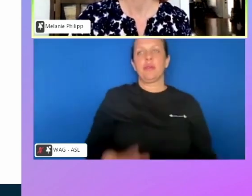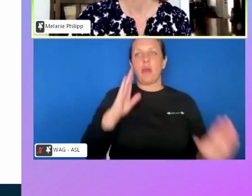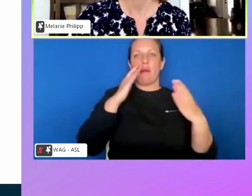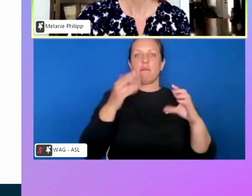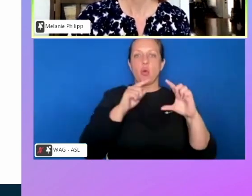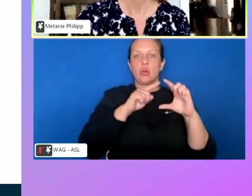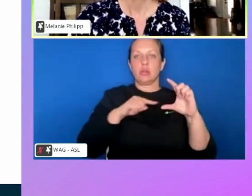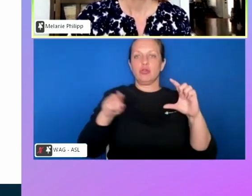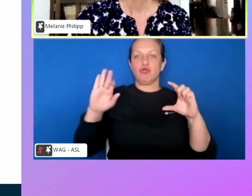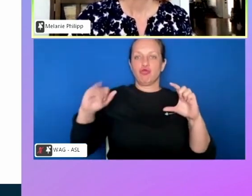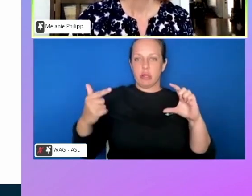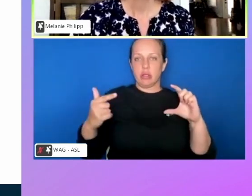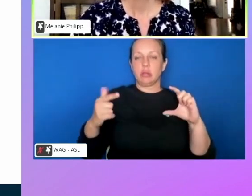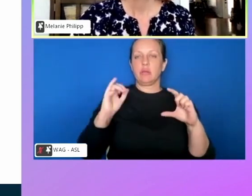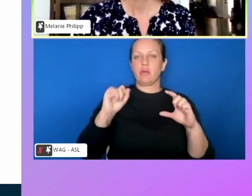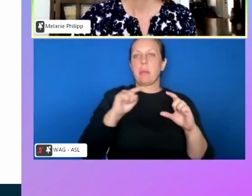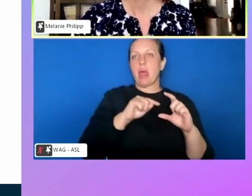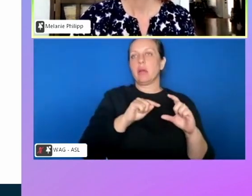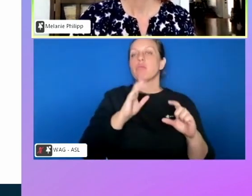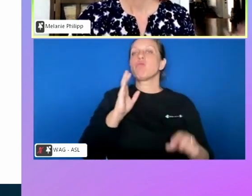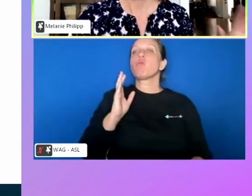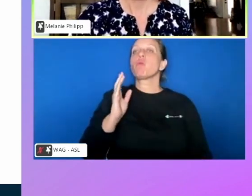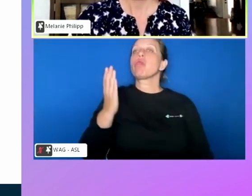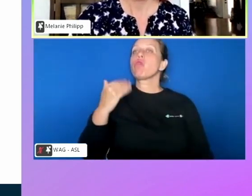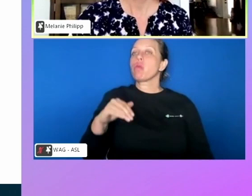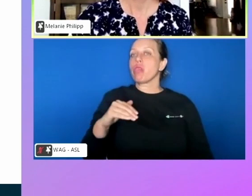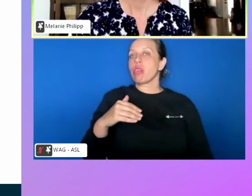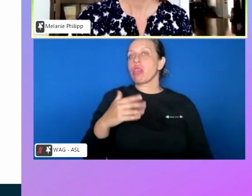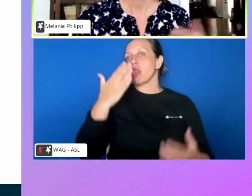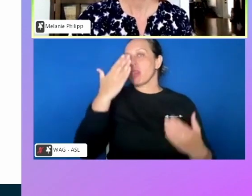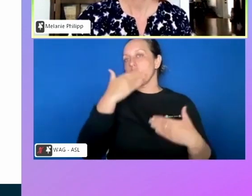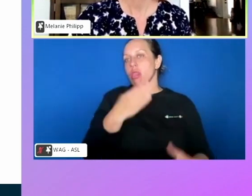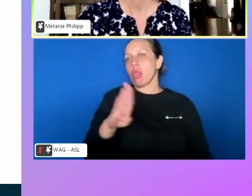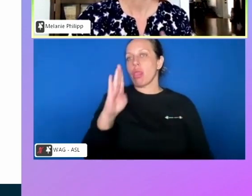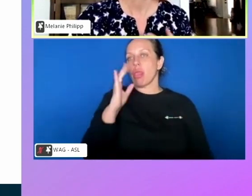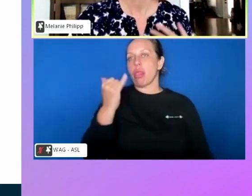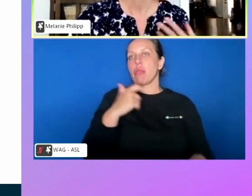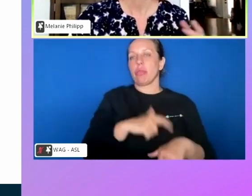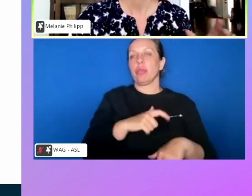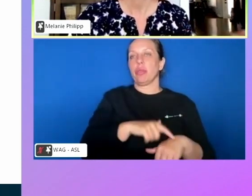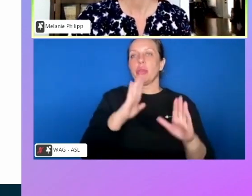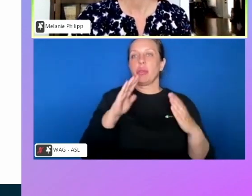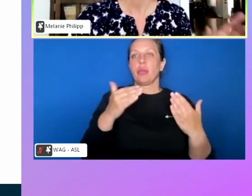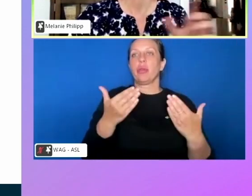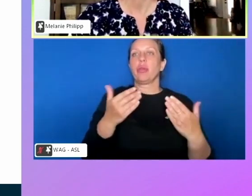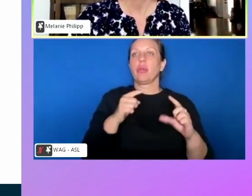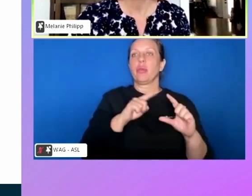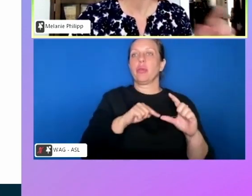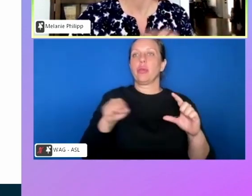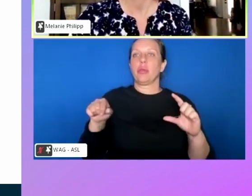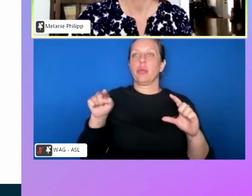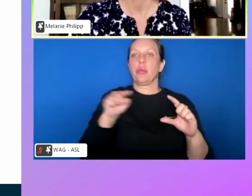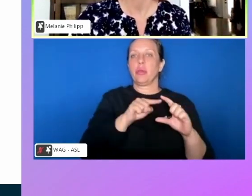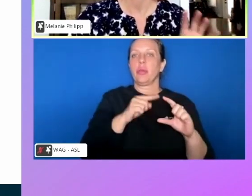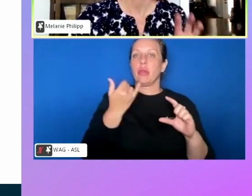element. The next example shows dark blue buttons, but this time the focused button has a